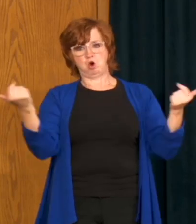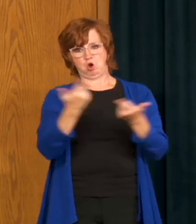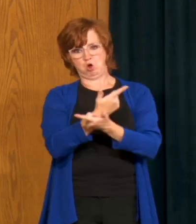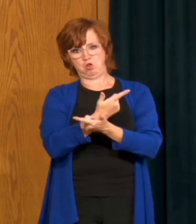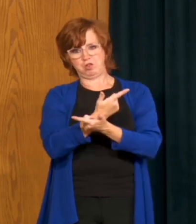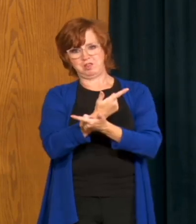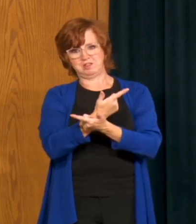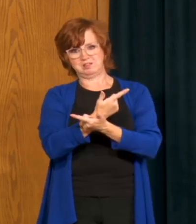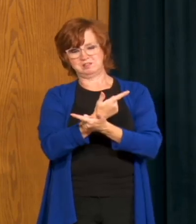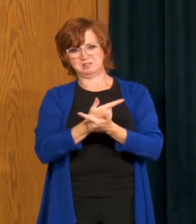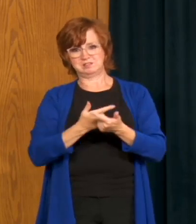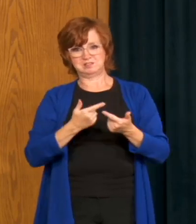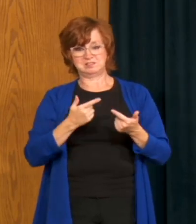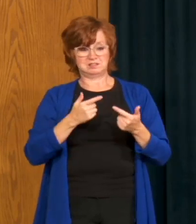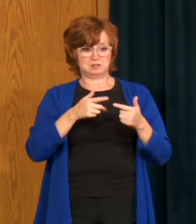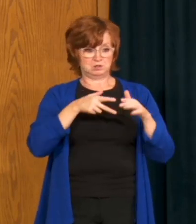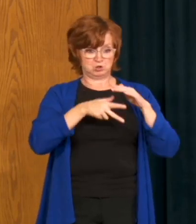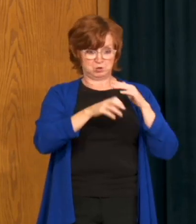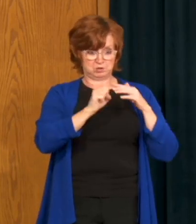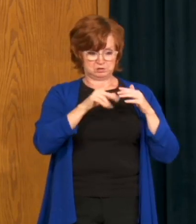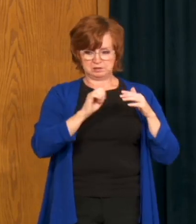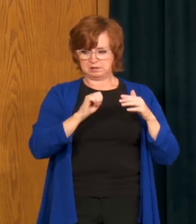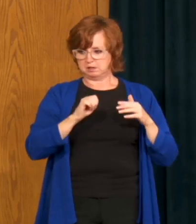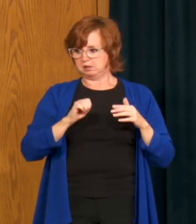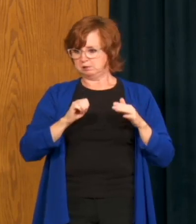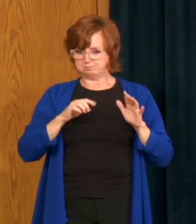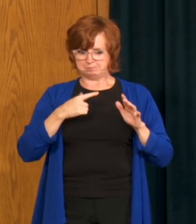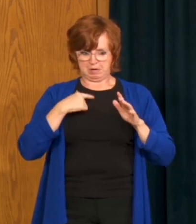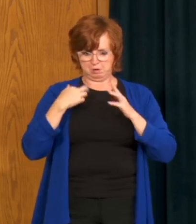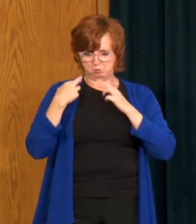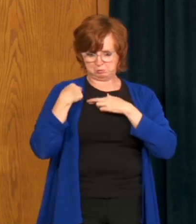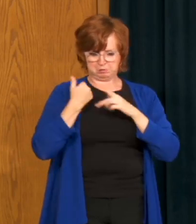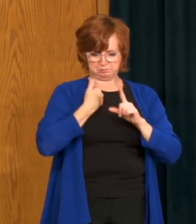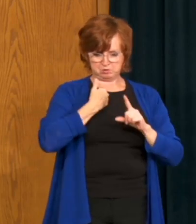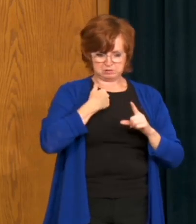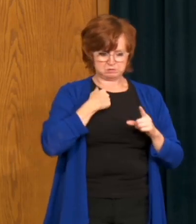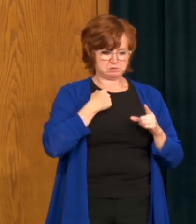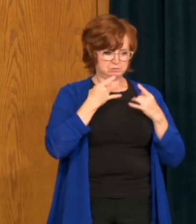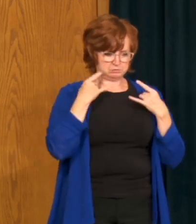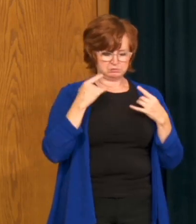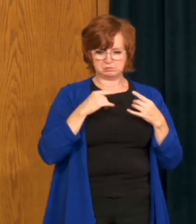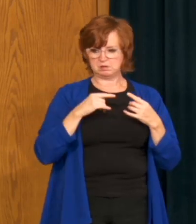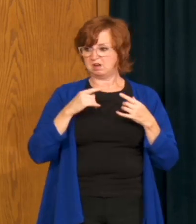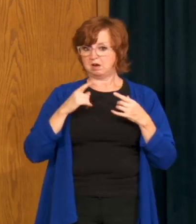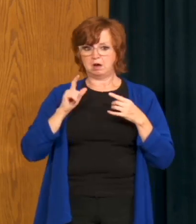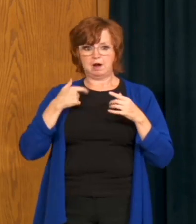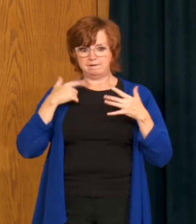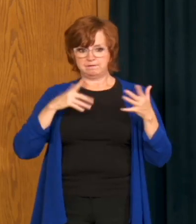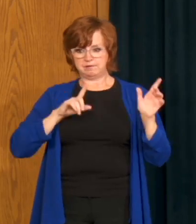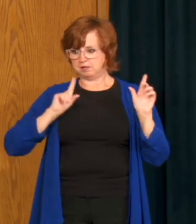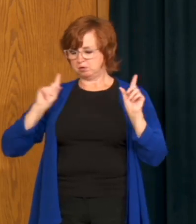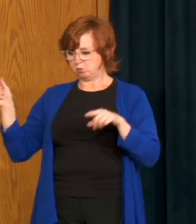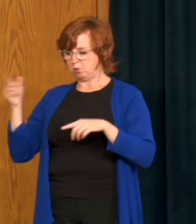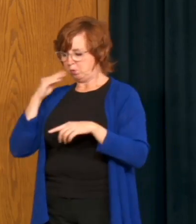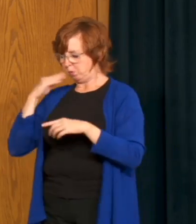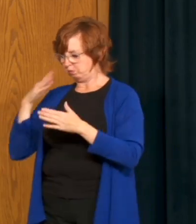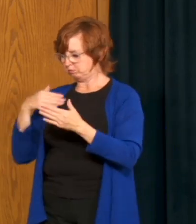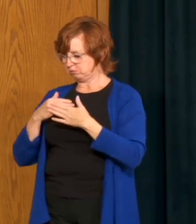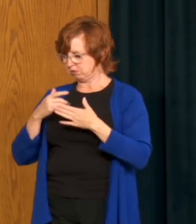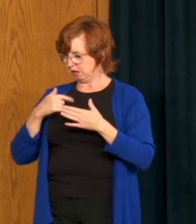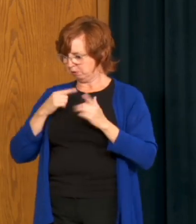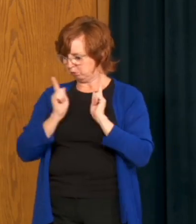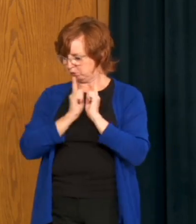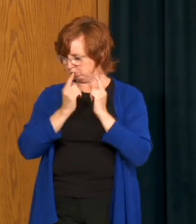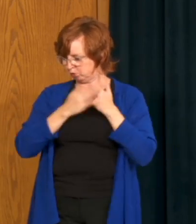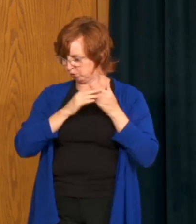sales to minimize risk to others. So you should not come back from a garage sale and say, I was a close contact to anyone. All of us